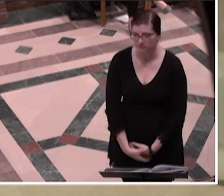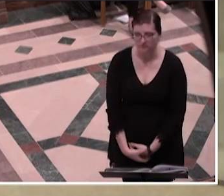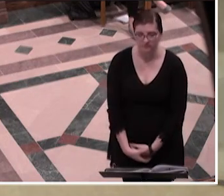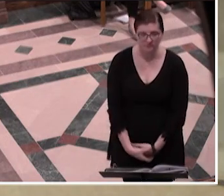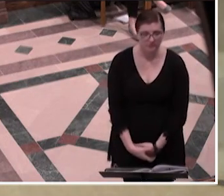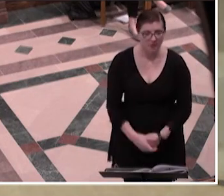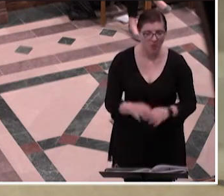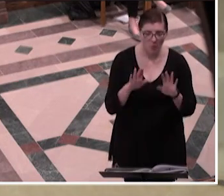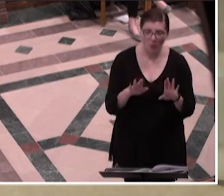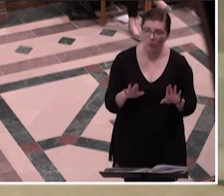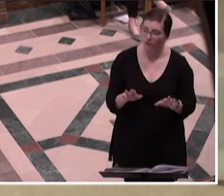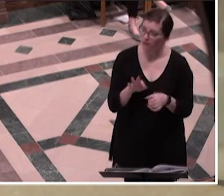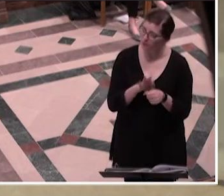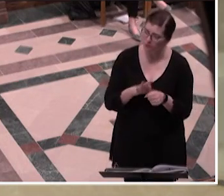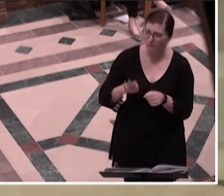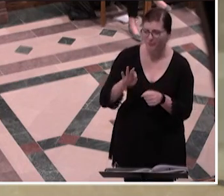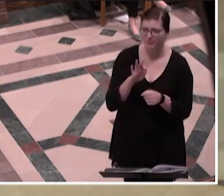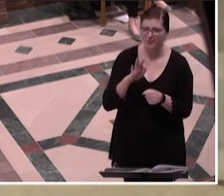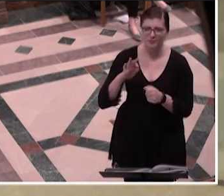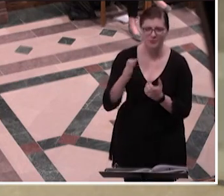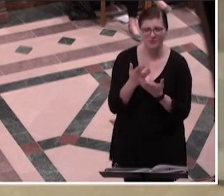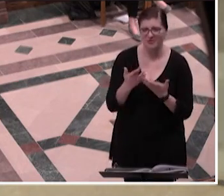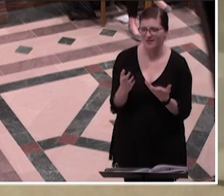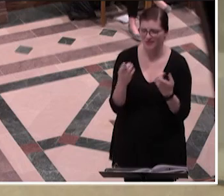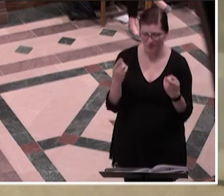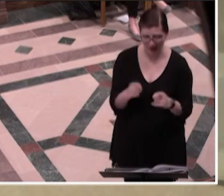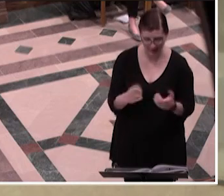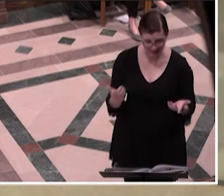Wonderful spiritual things are going on here, as you all